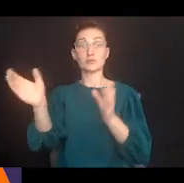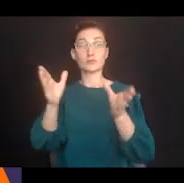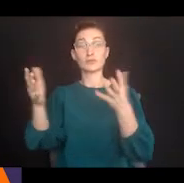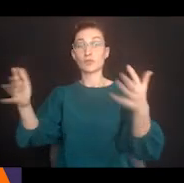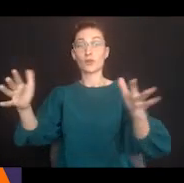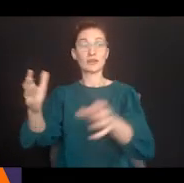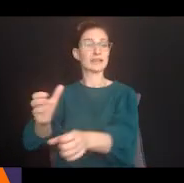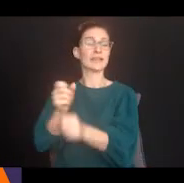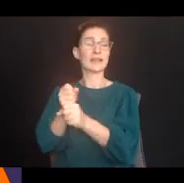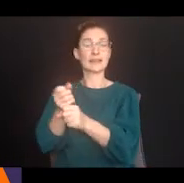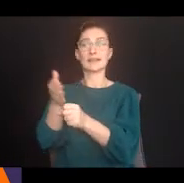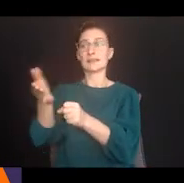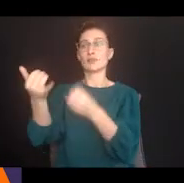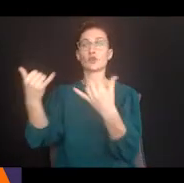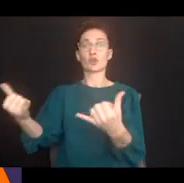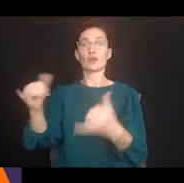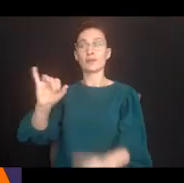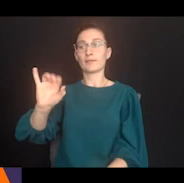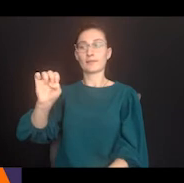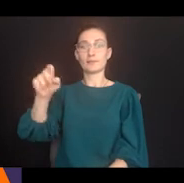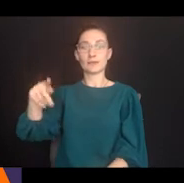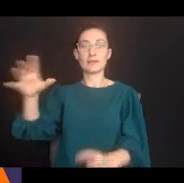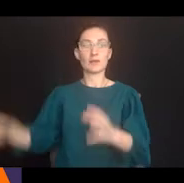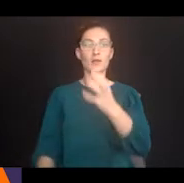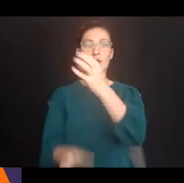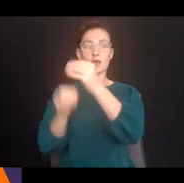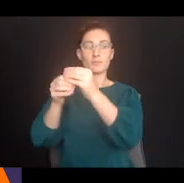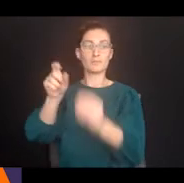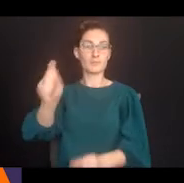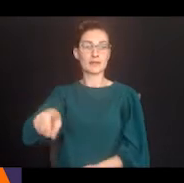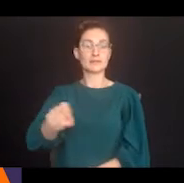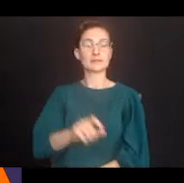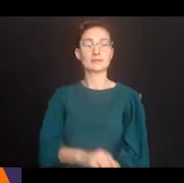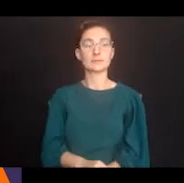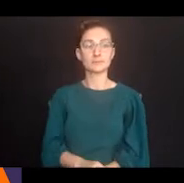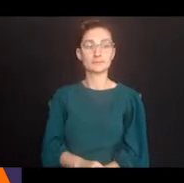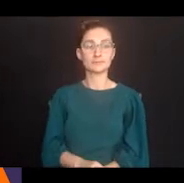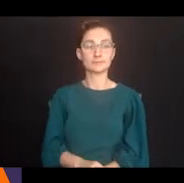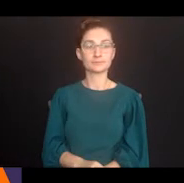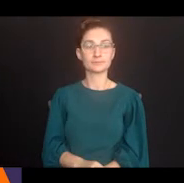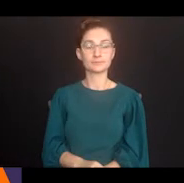the occupational therapy the student is to receive on his current IEP.